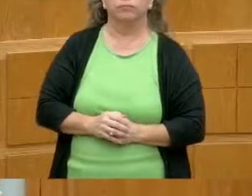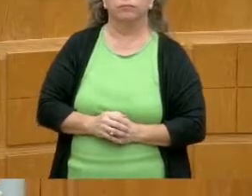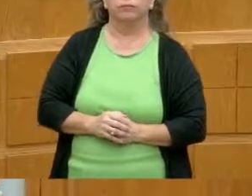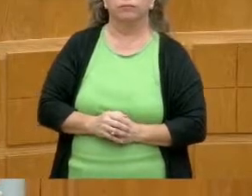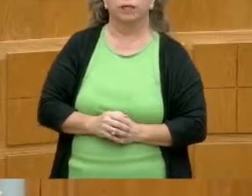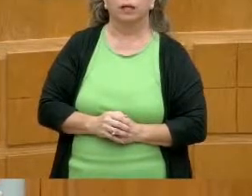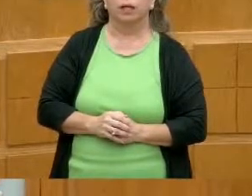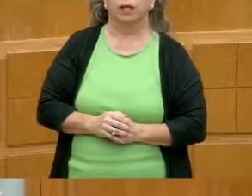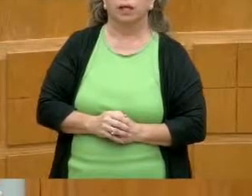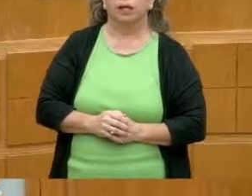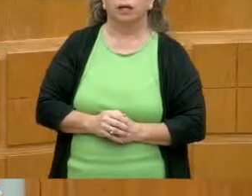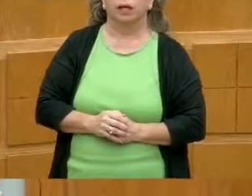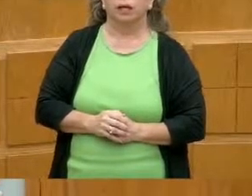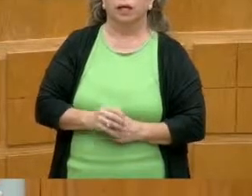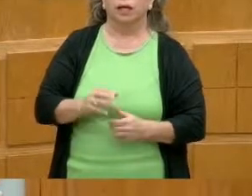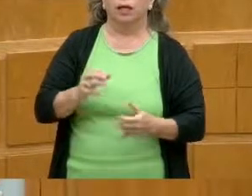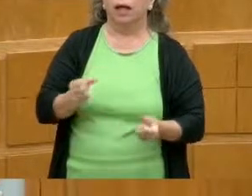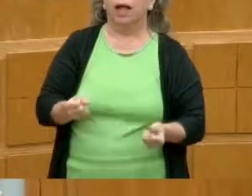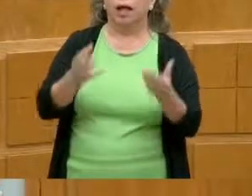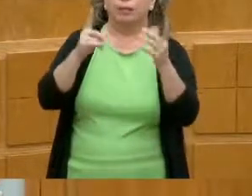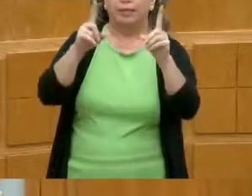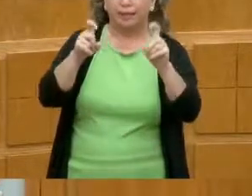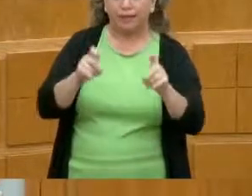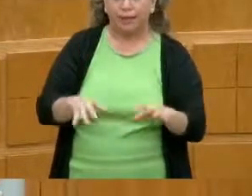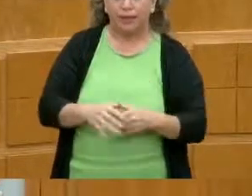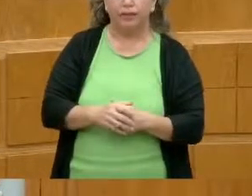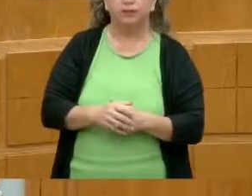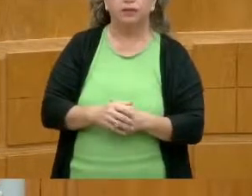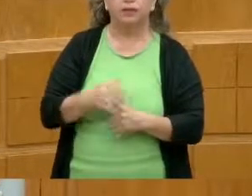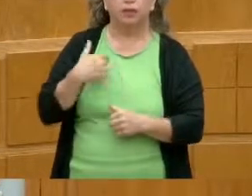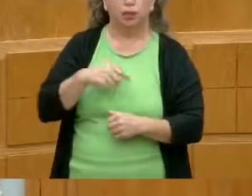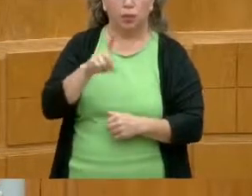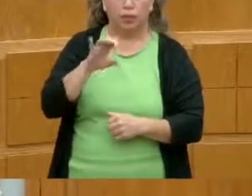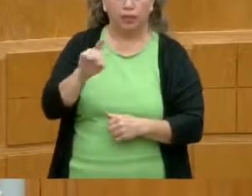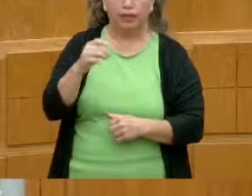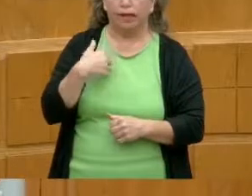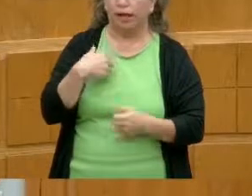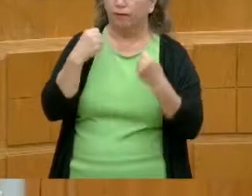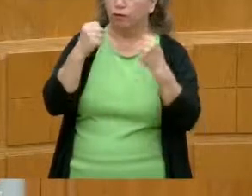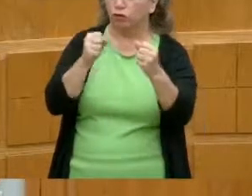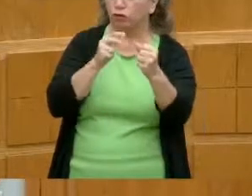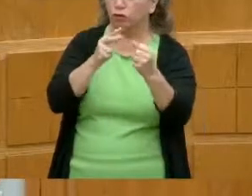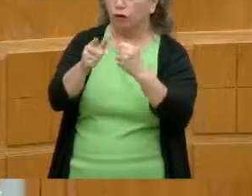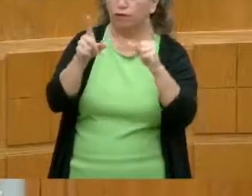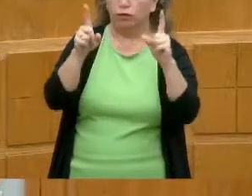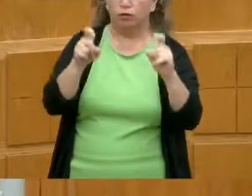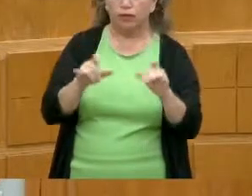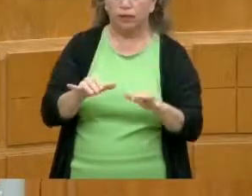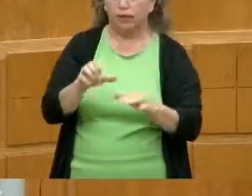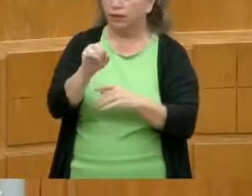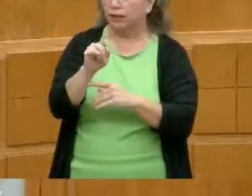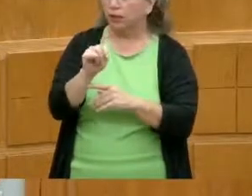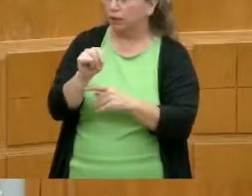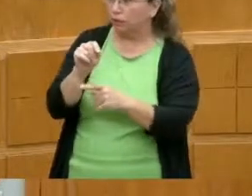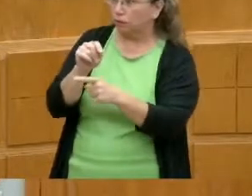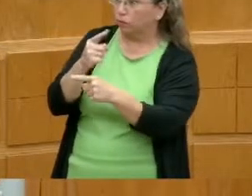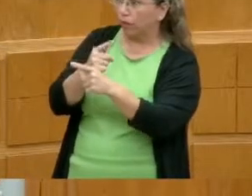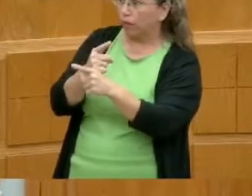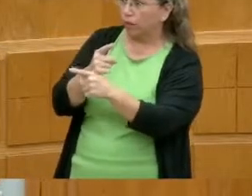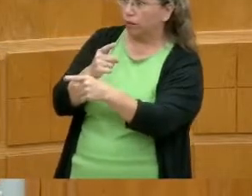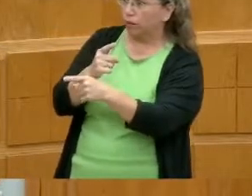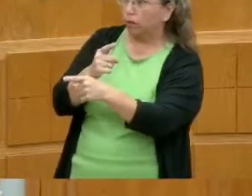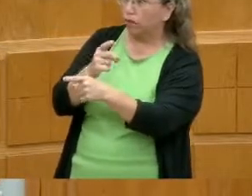Okay, and the number of tests, so we did do a drive-through testing site today. Annette, we did that, right, a drive-through